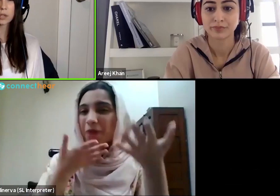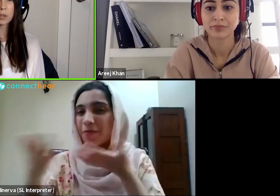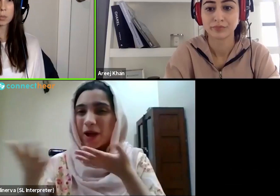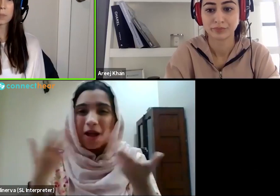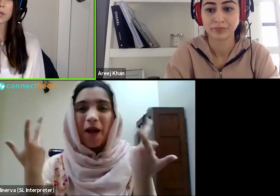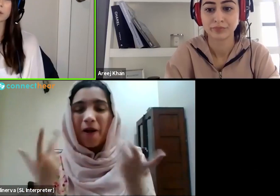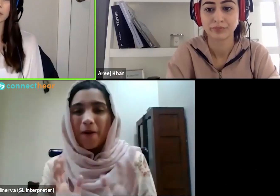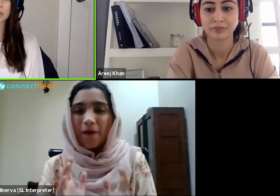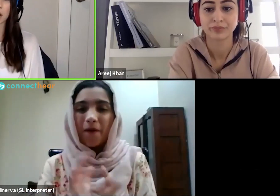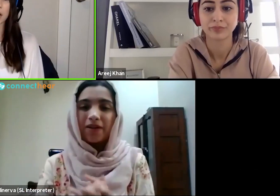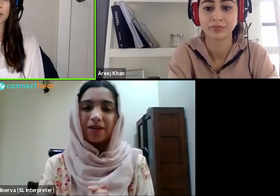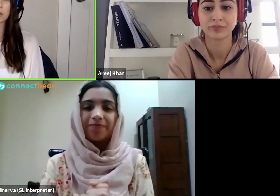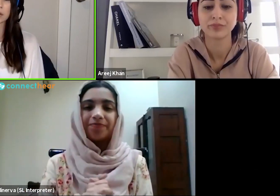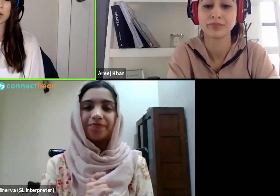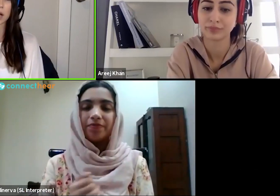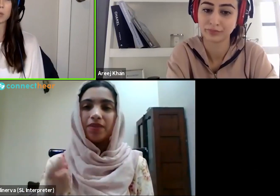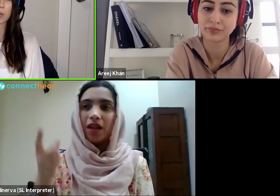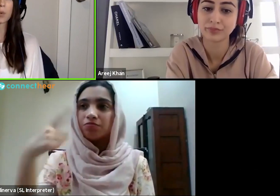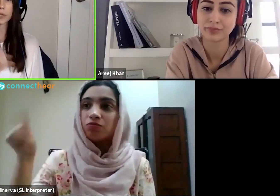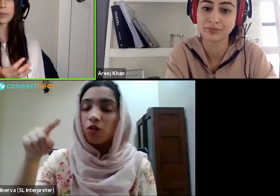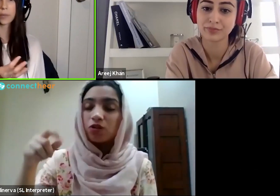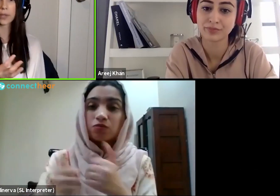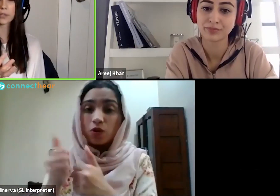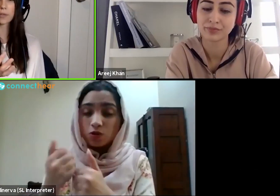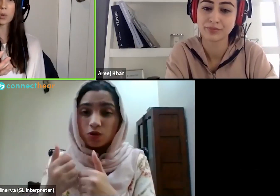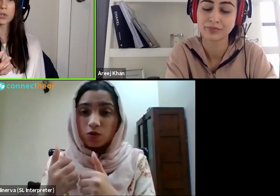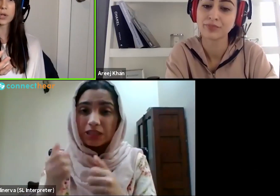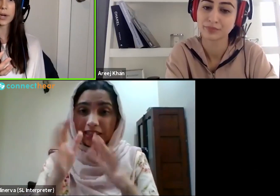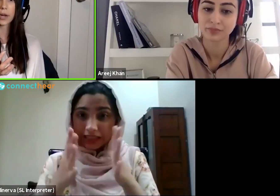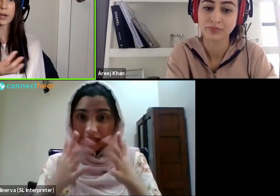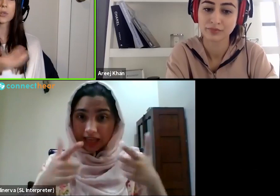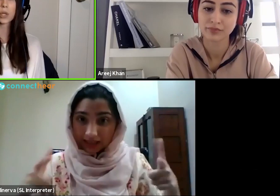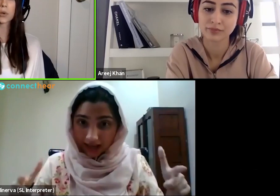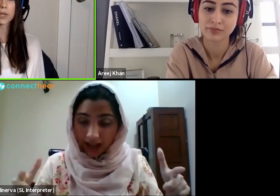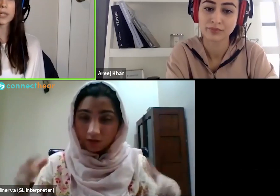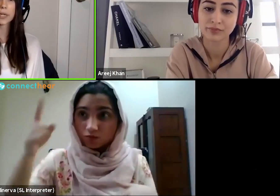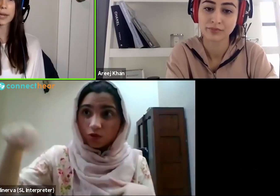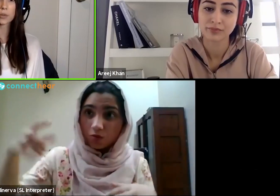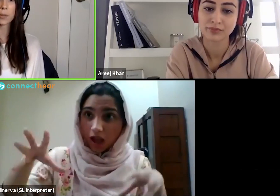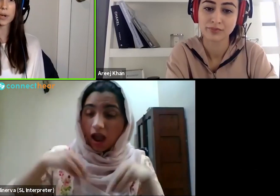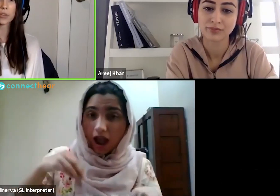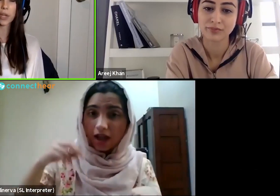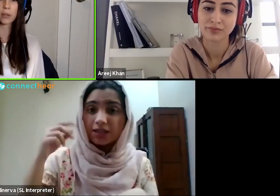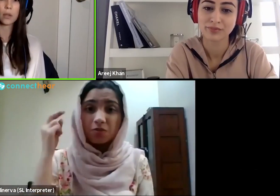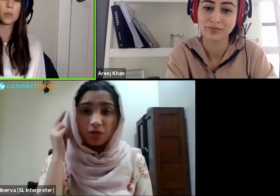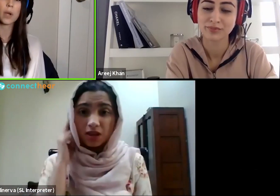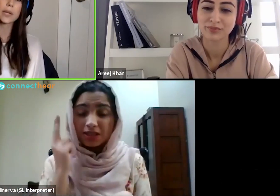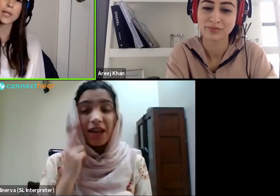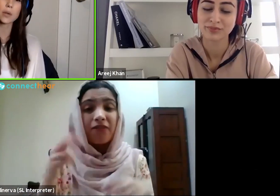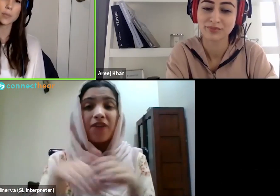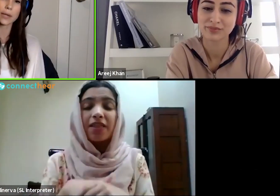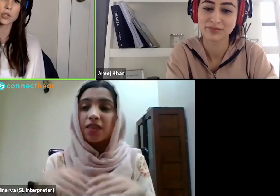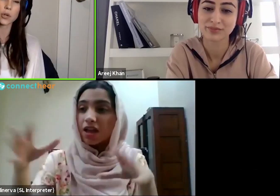betweeners, but because they could sign, they were more accepted by their deaf culture. And it was really great to engage with them and everything.